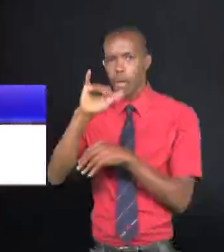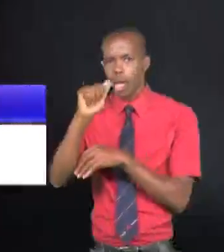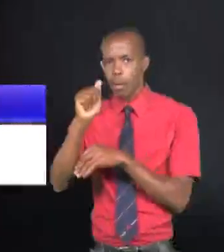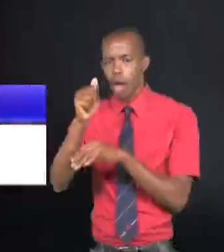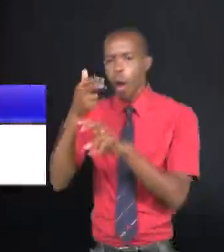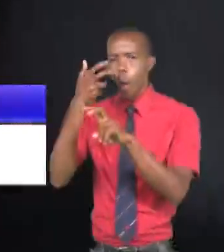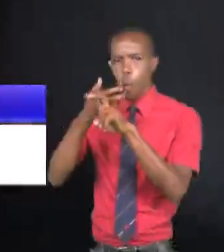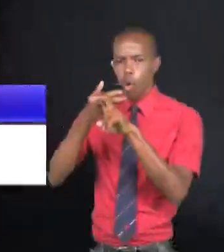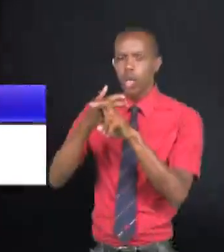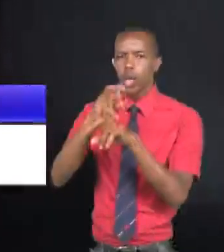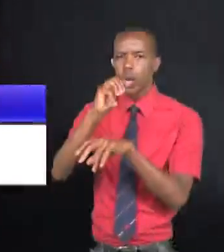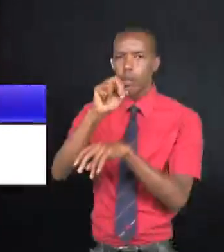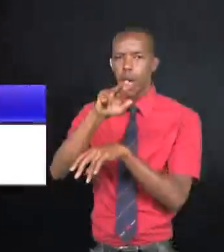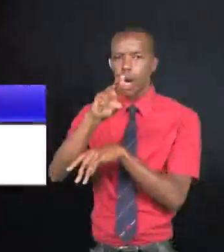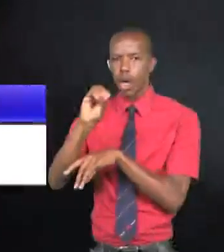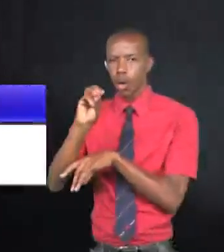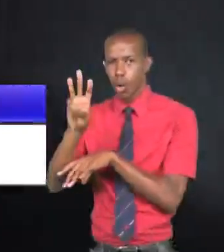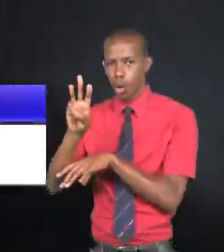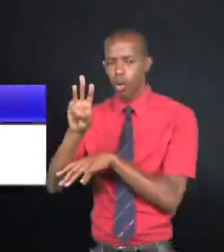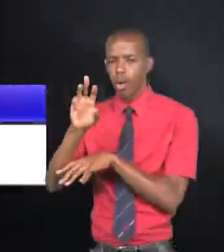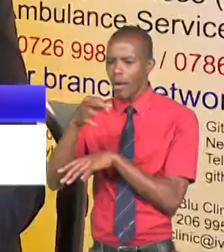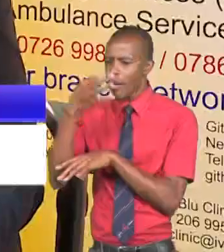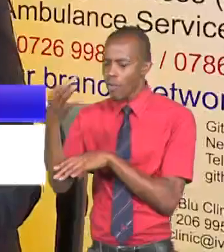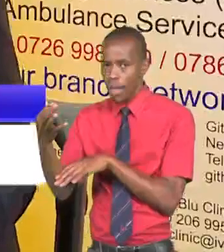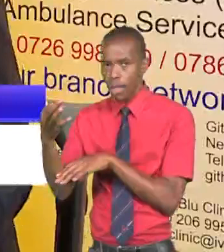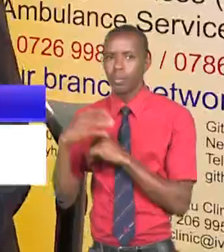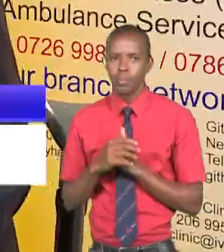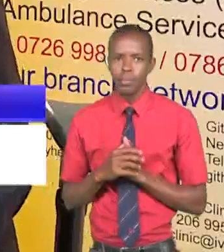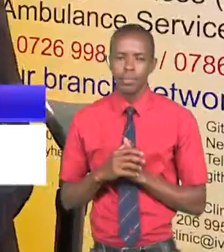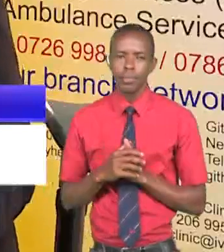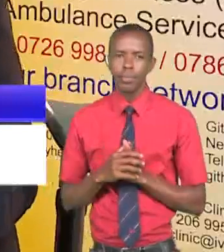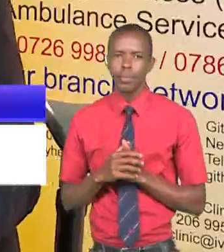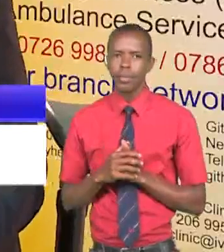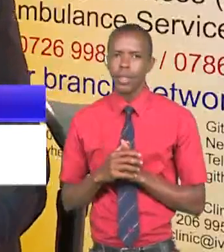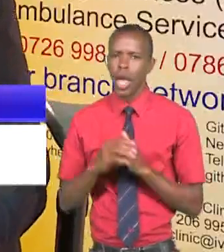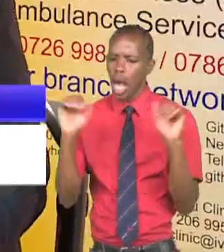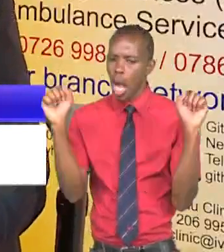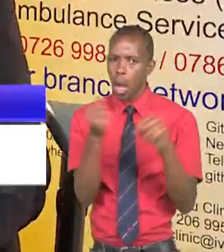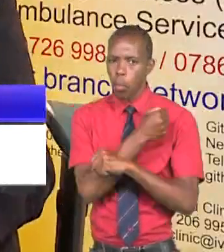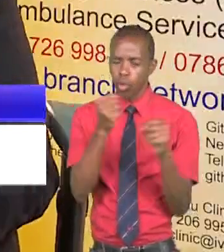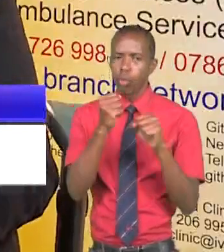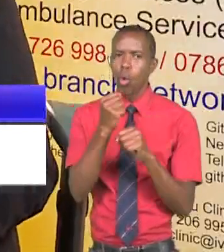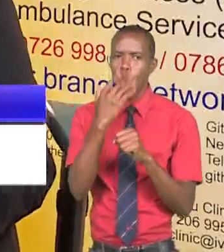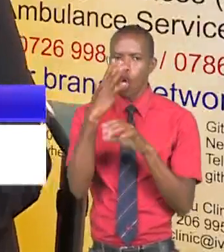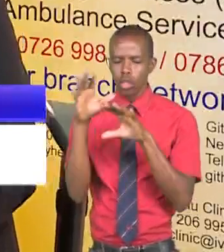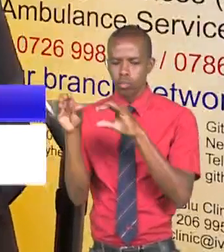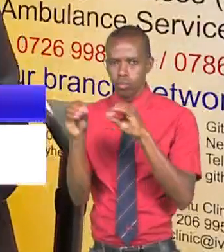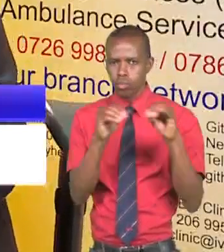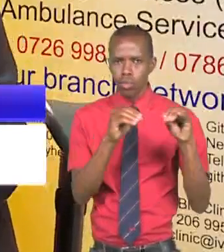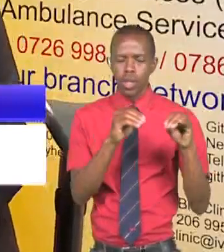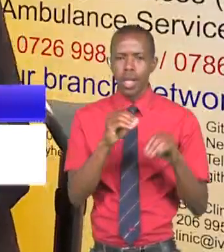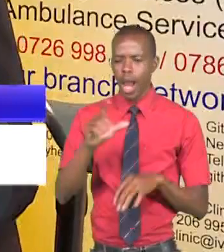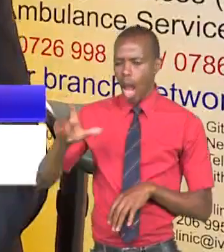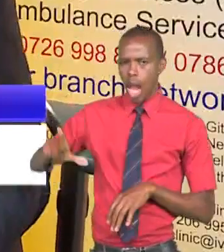failure. Some of the symptoms would be due to anemia, that you're not able to transport oxygen from your lungs to various body tissues,